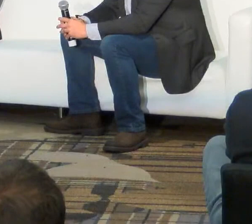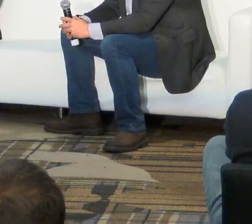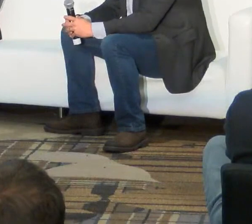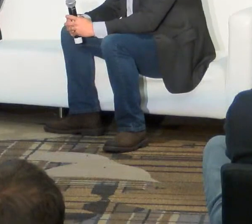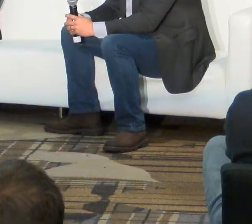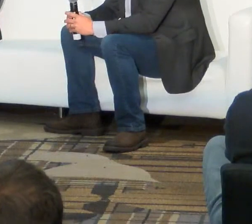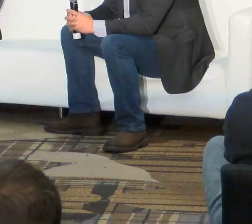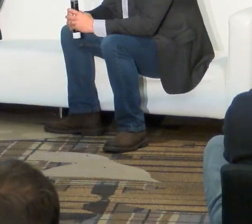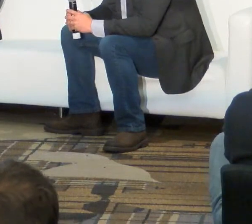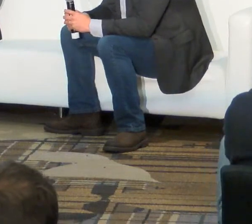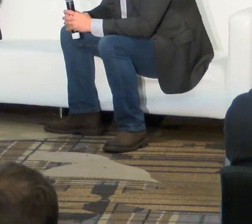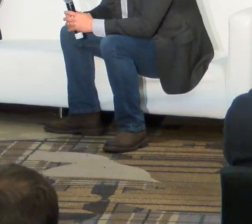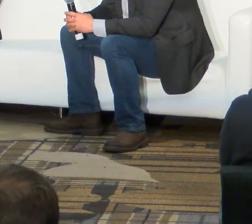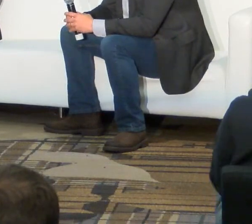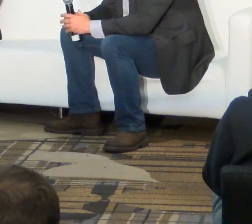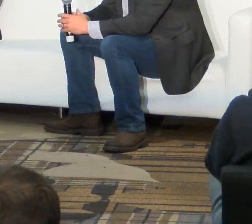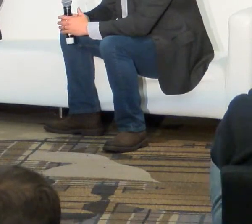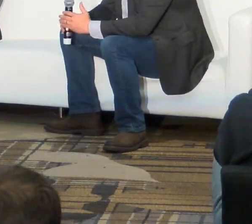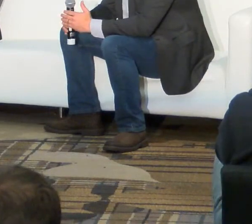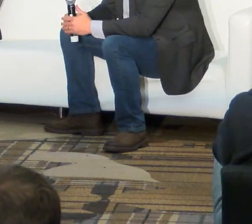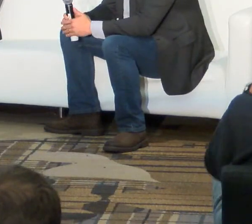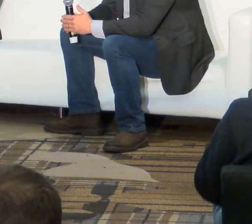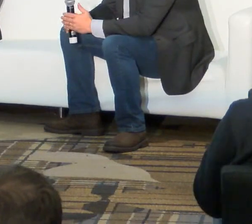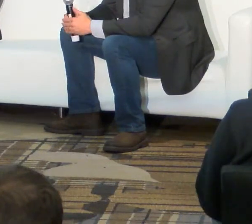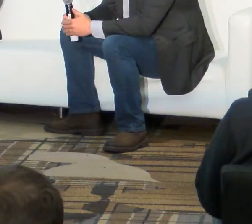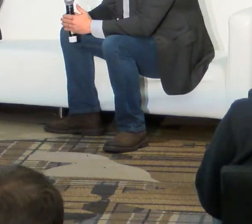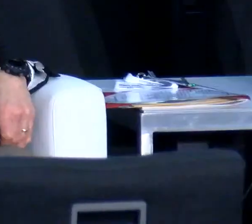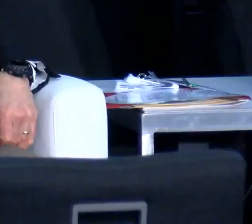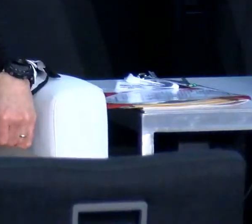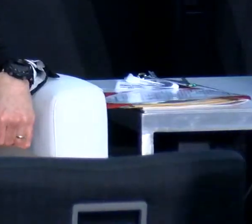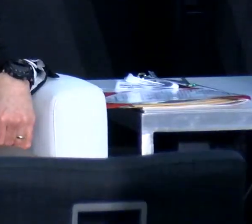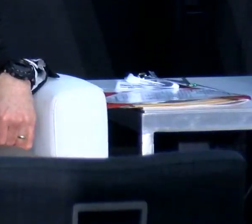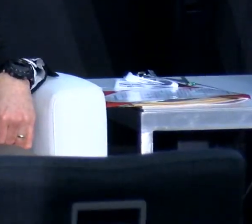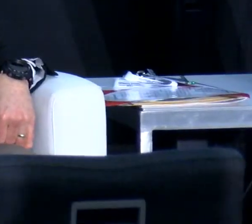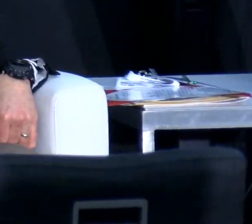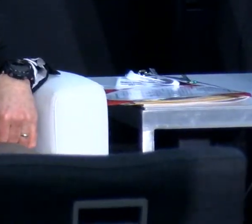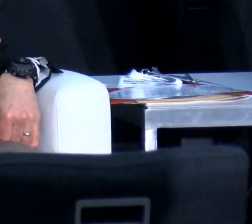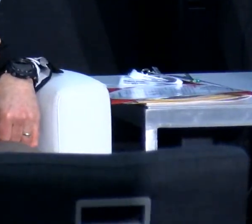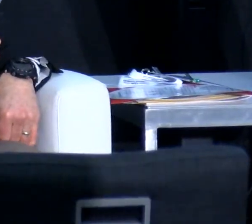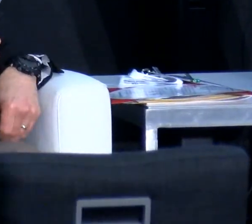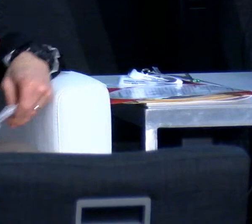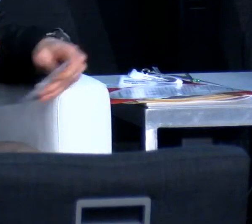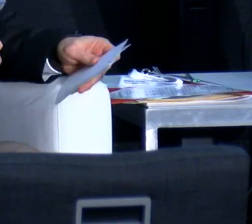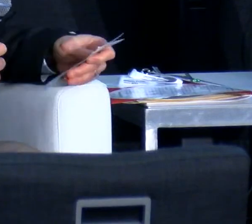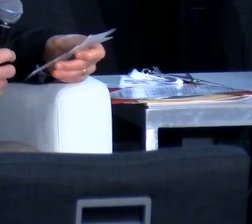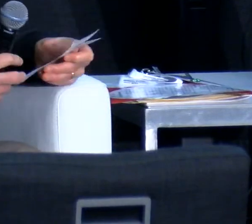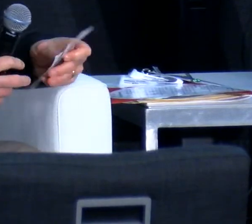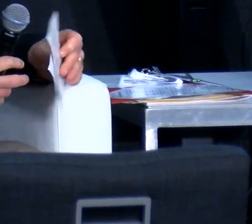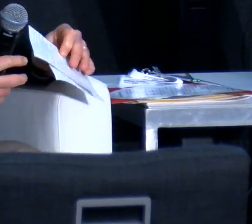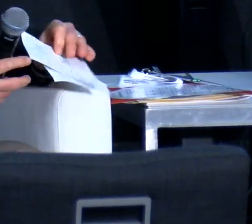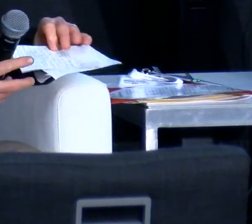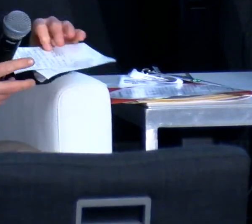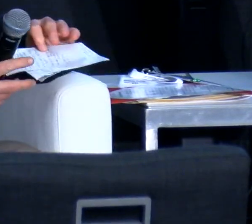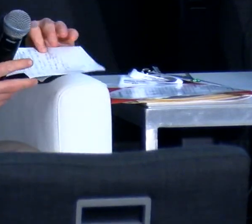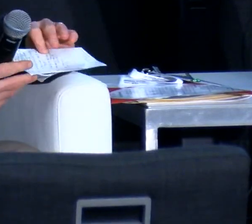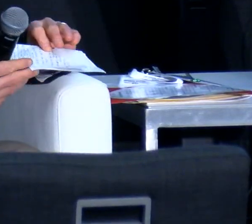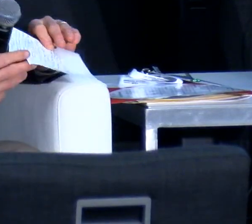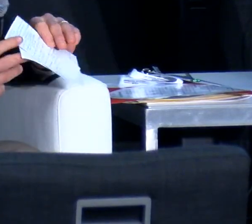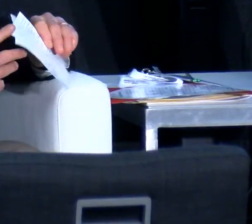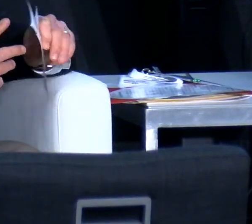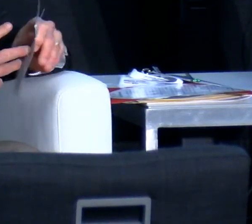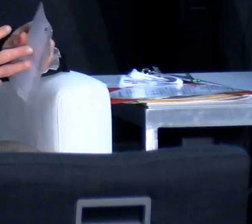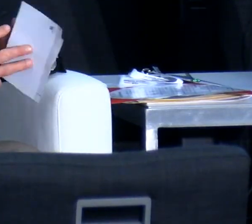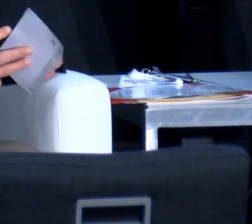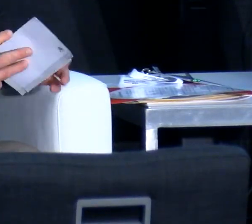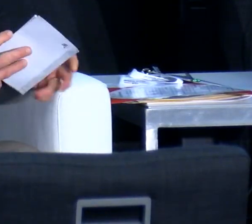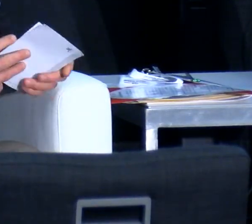Okay, welcome to the afternoon session of the CSUN ATC TV broadcast studio. We've got a phenomenal organization here represented,